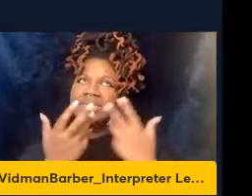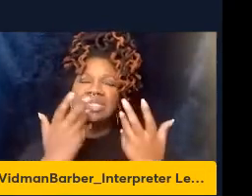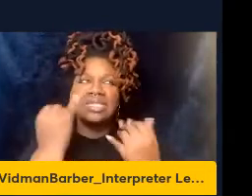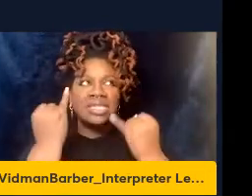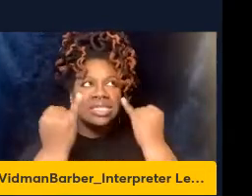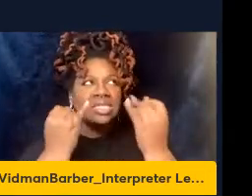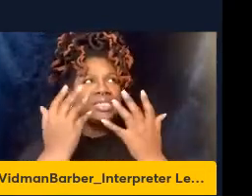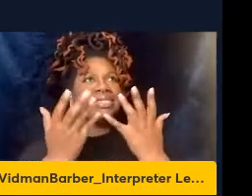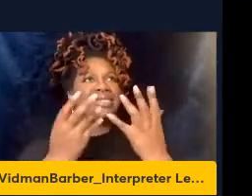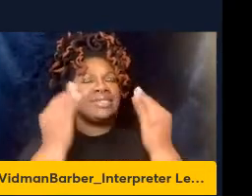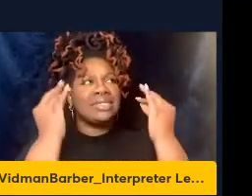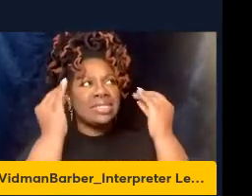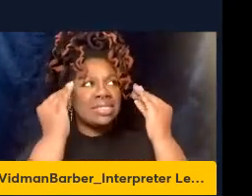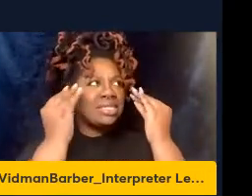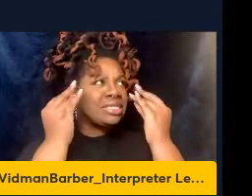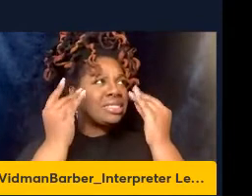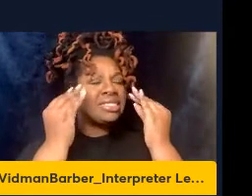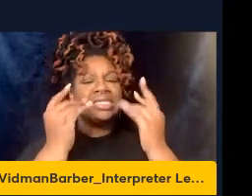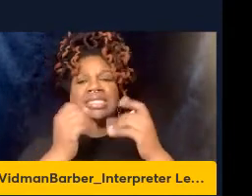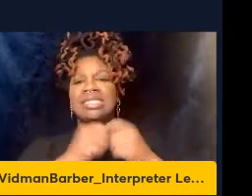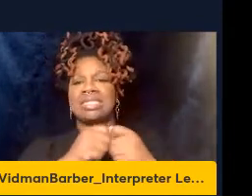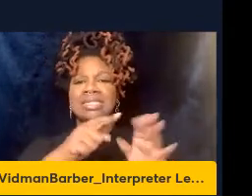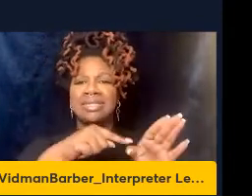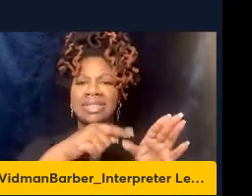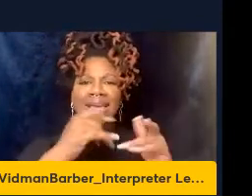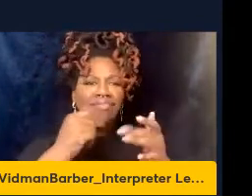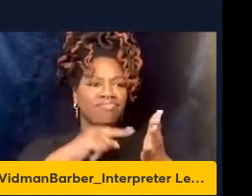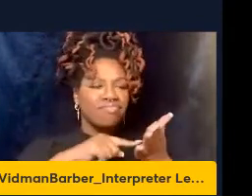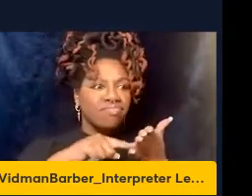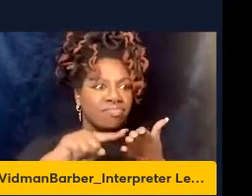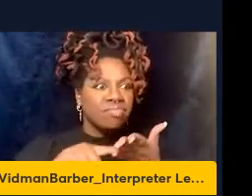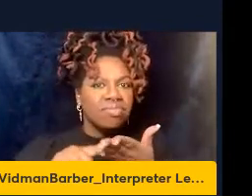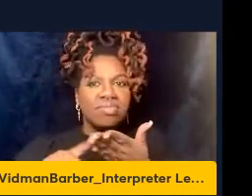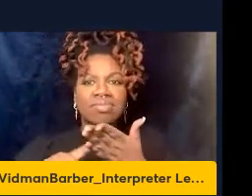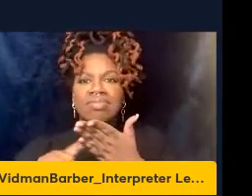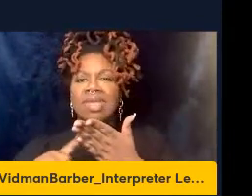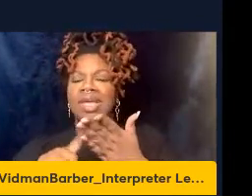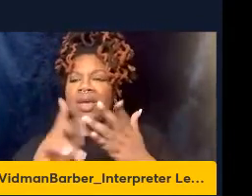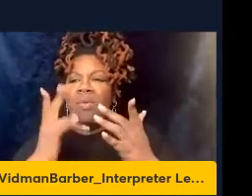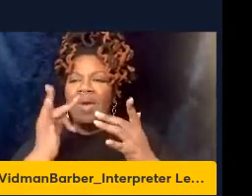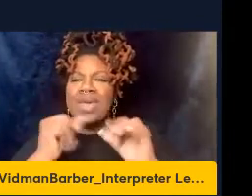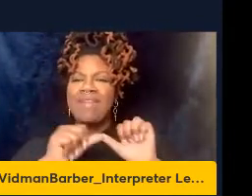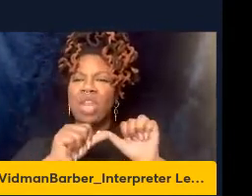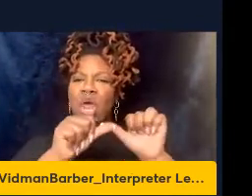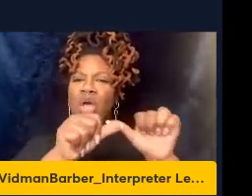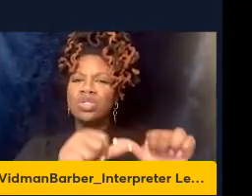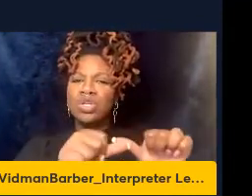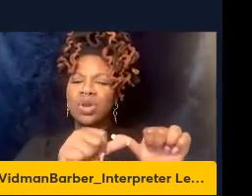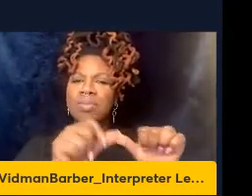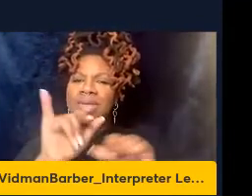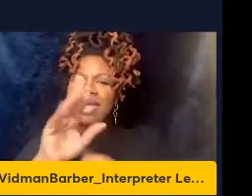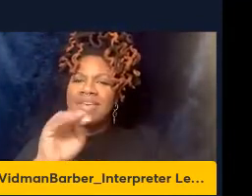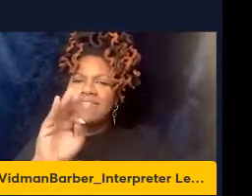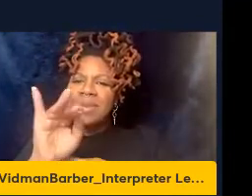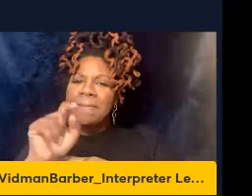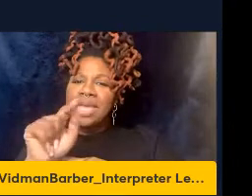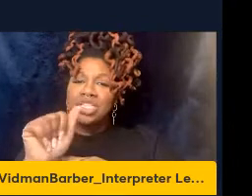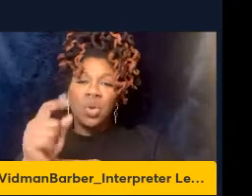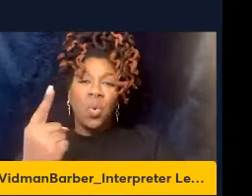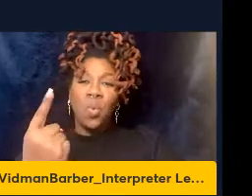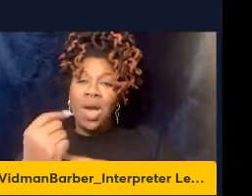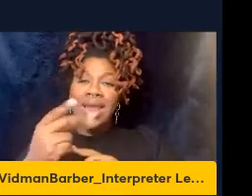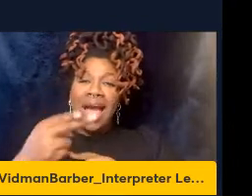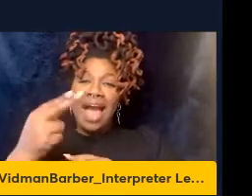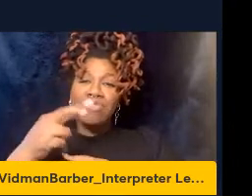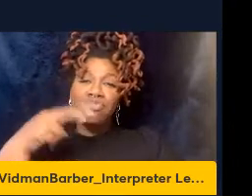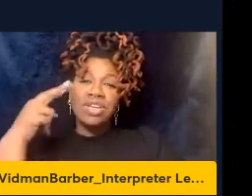searched for antigenic drivers. What is turning on the immune system? How are we getting all this long-term chronic inflammation? And it occurred to me, one of the greatest risk factors for type 2